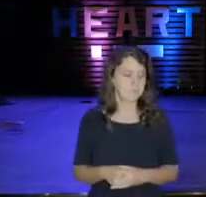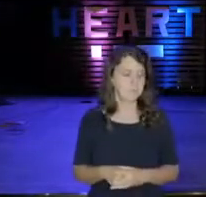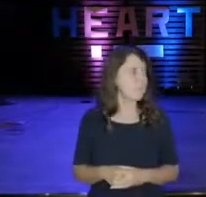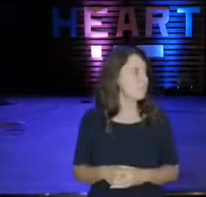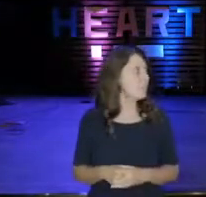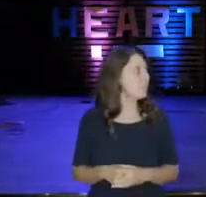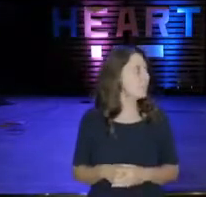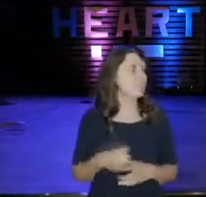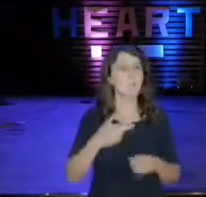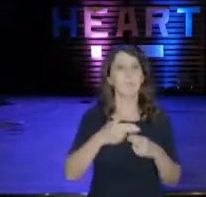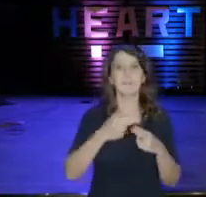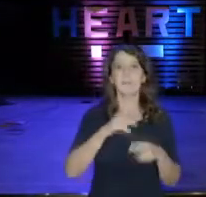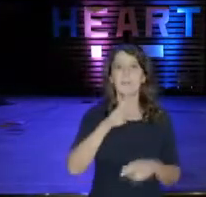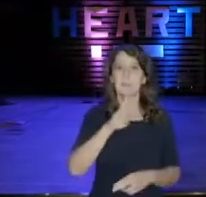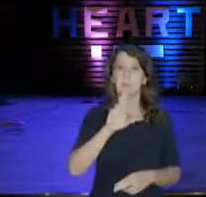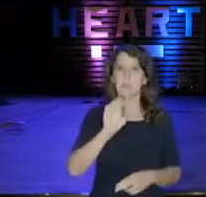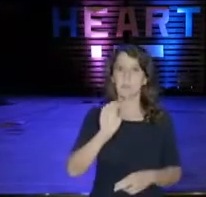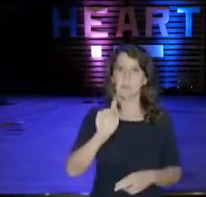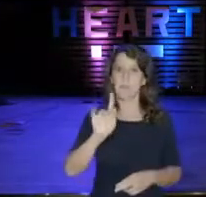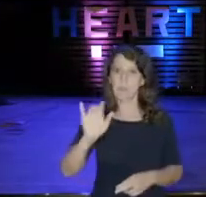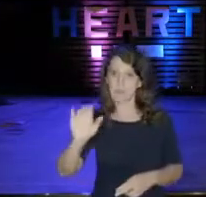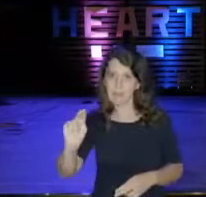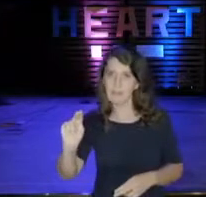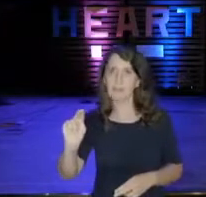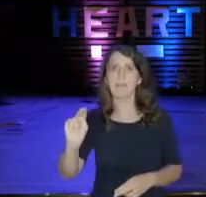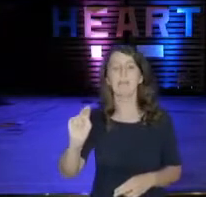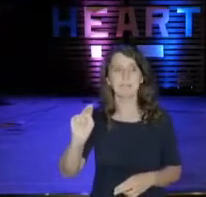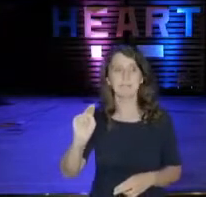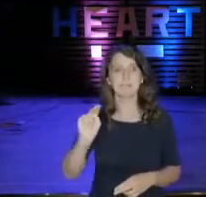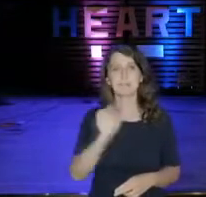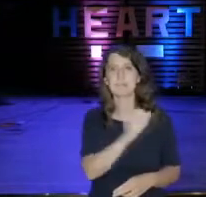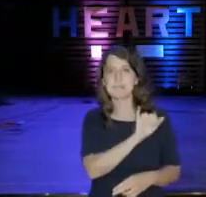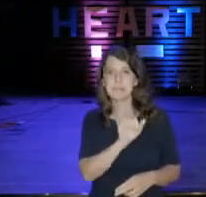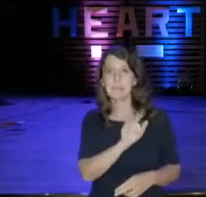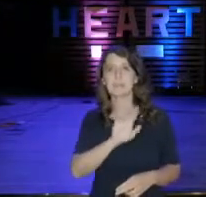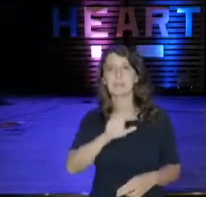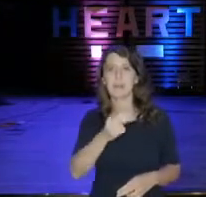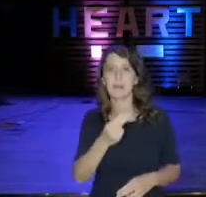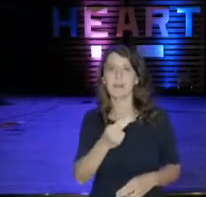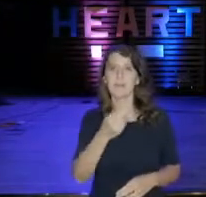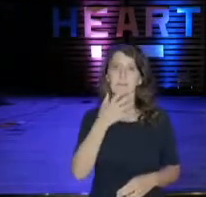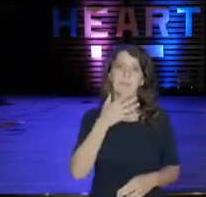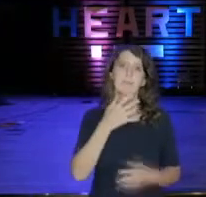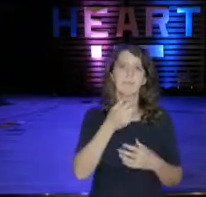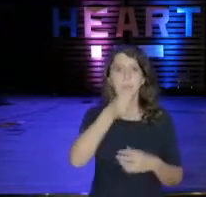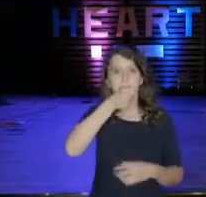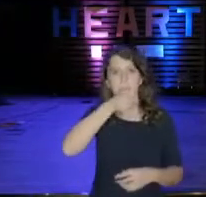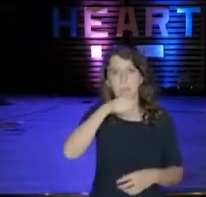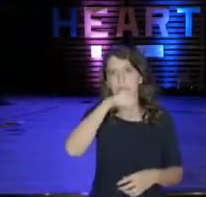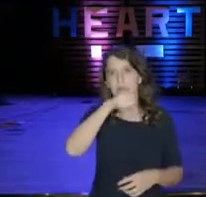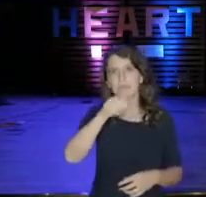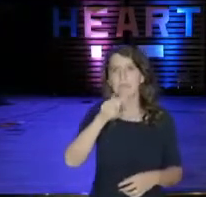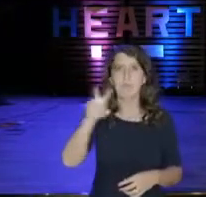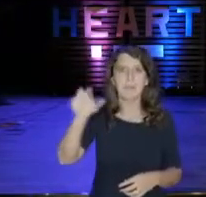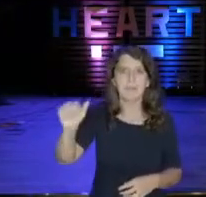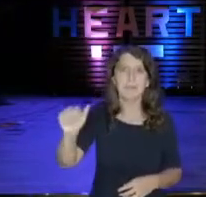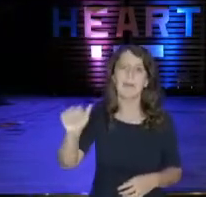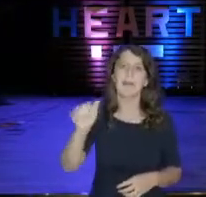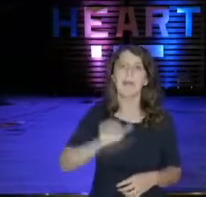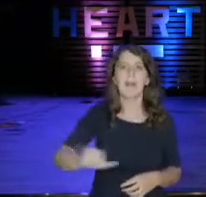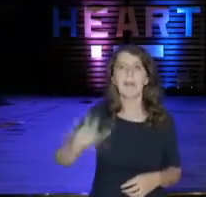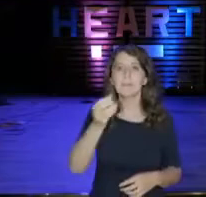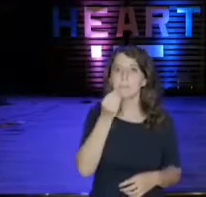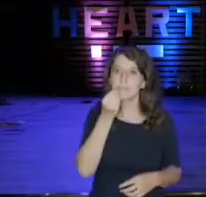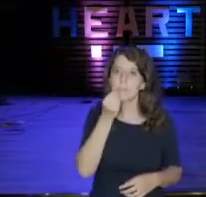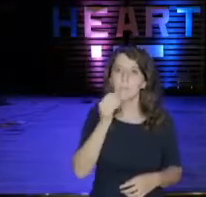And I'm Brooklyn. I think same with Zach. We love pizza, love Asian food, love Mediterranean.